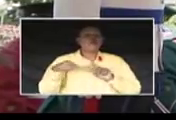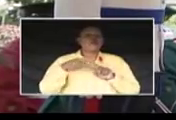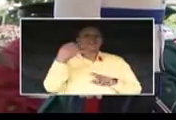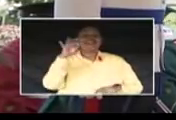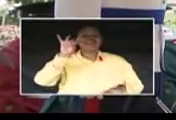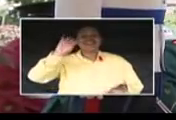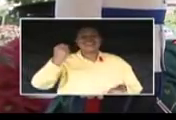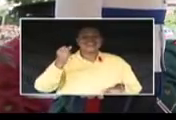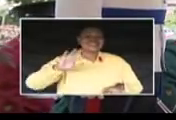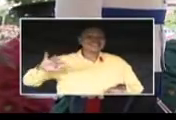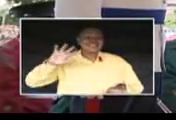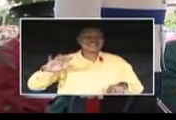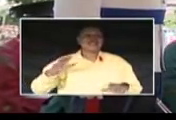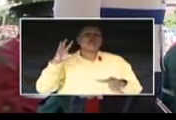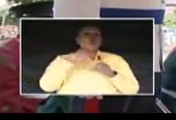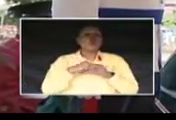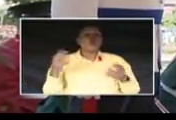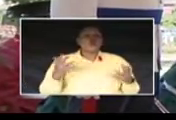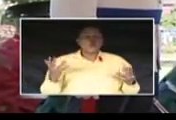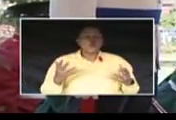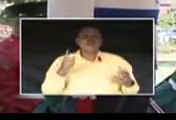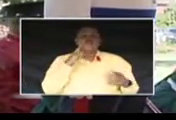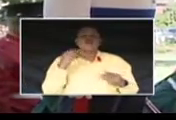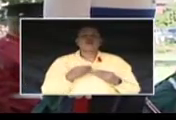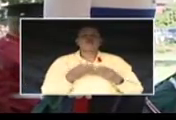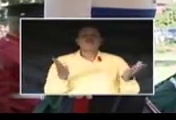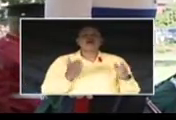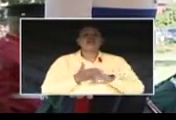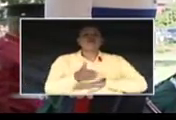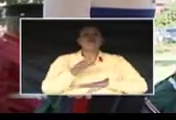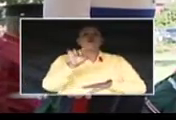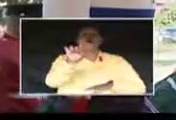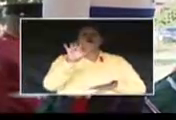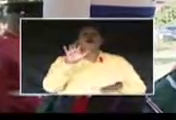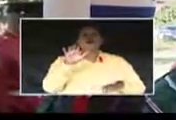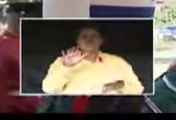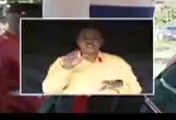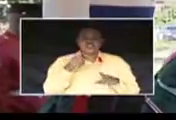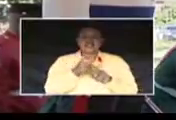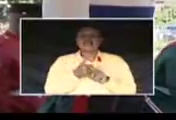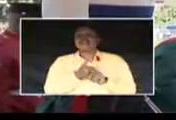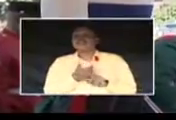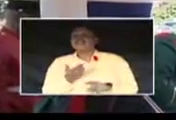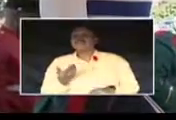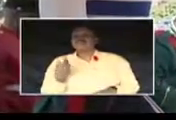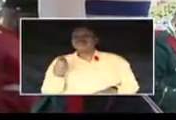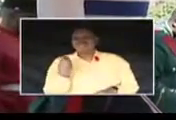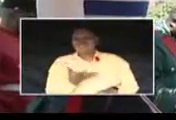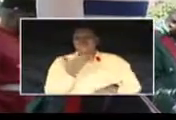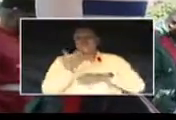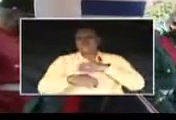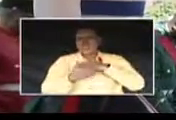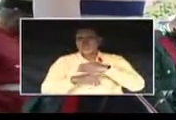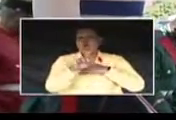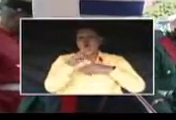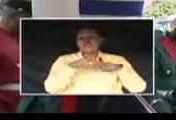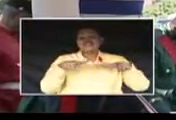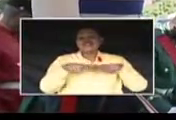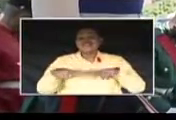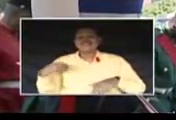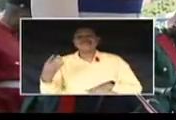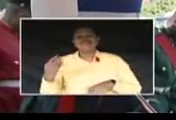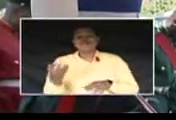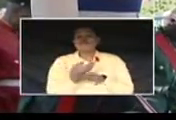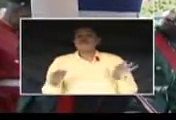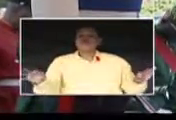and included providing over 100 loaves of bread every day, free of cost, to the Montego